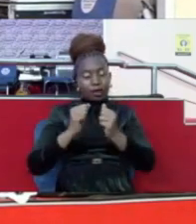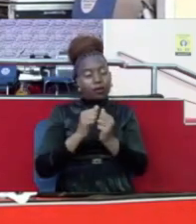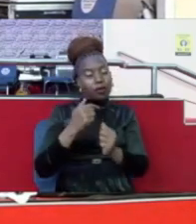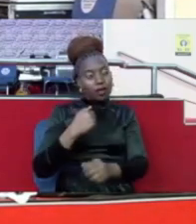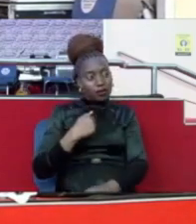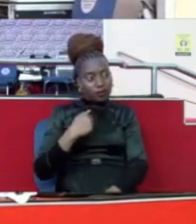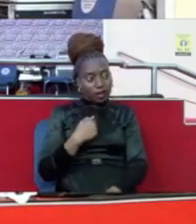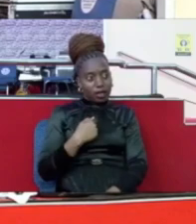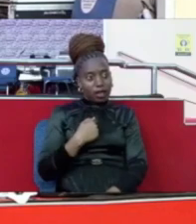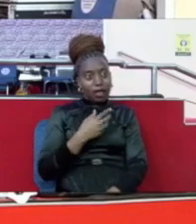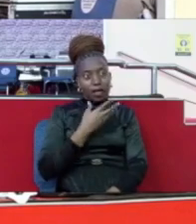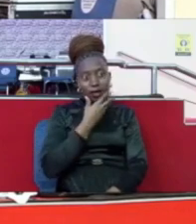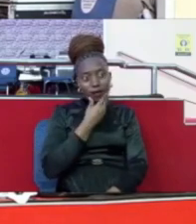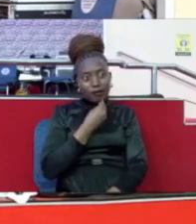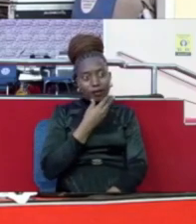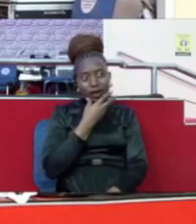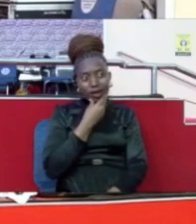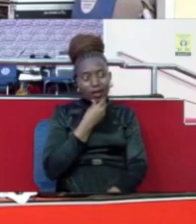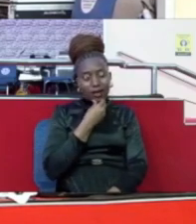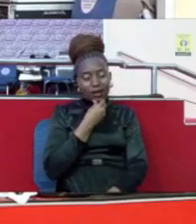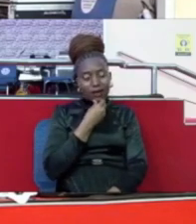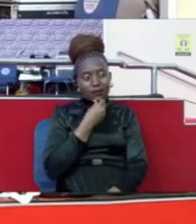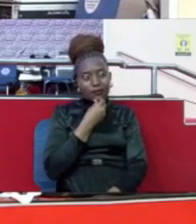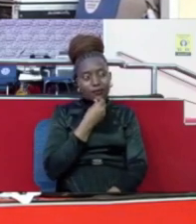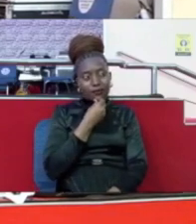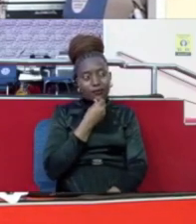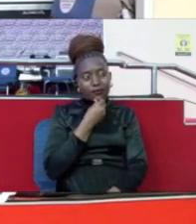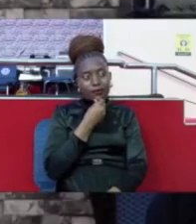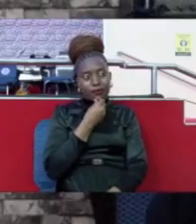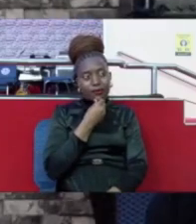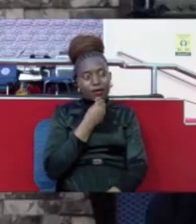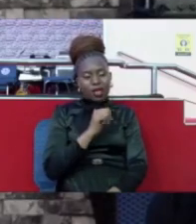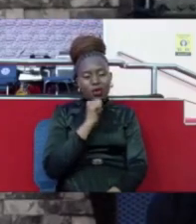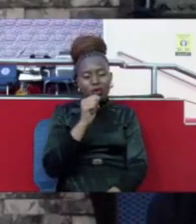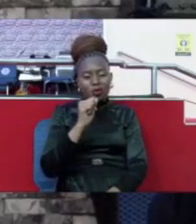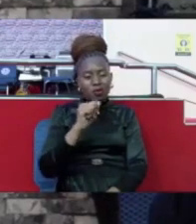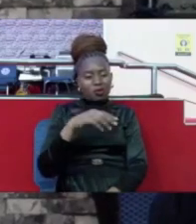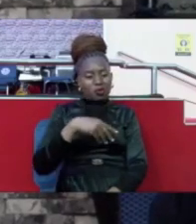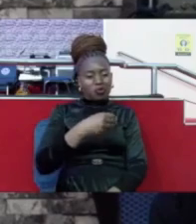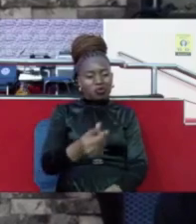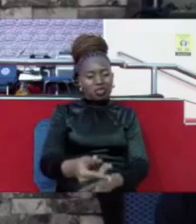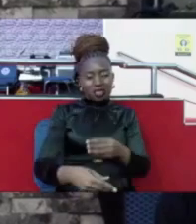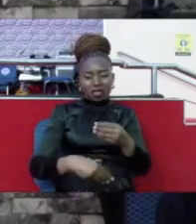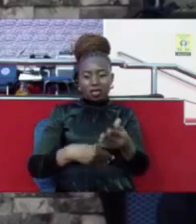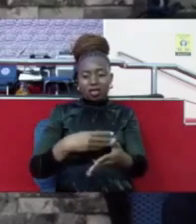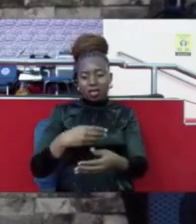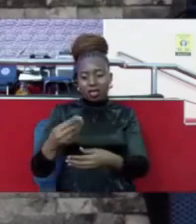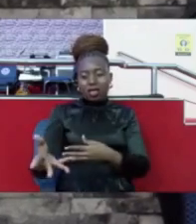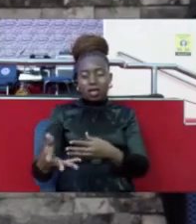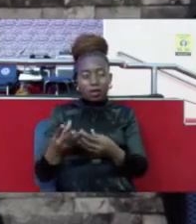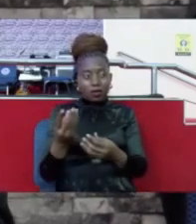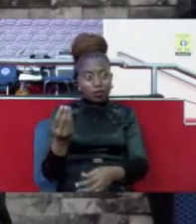Men, you do not go start giving money to young women